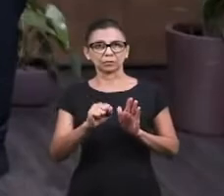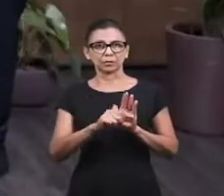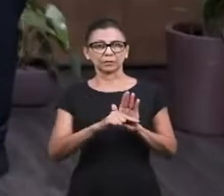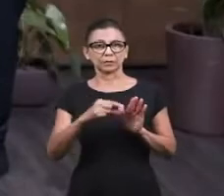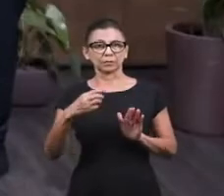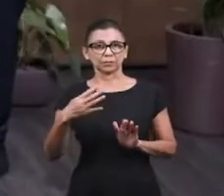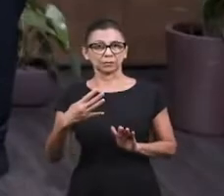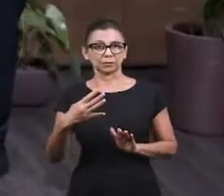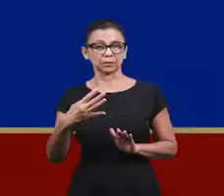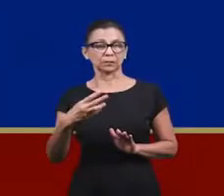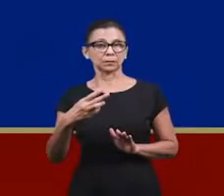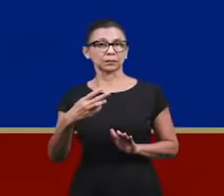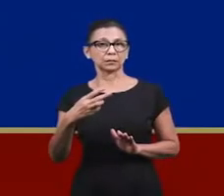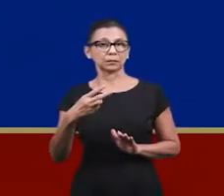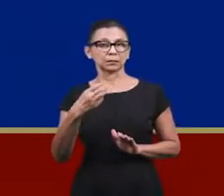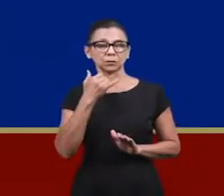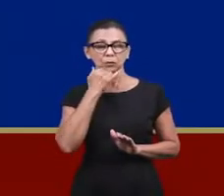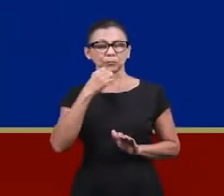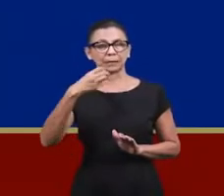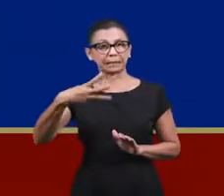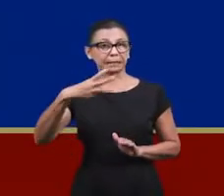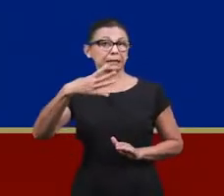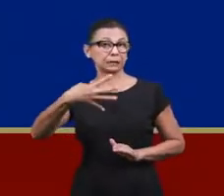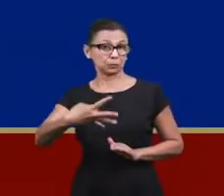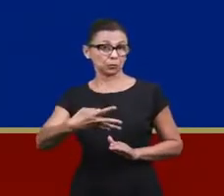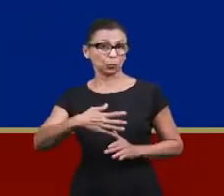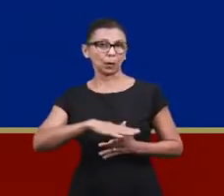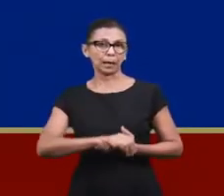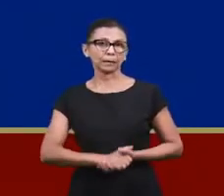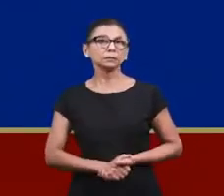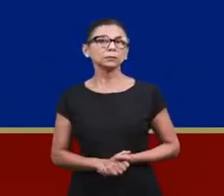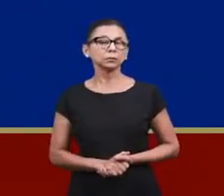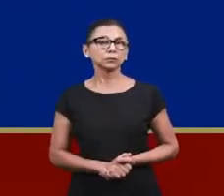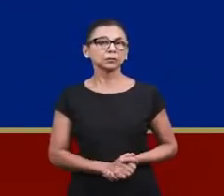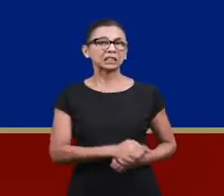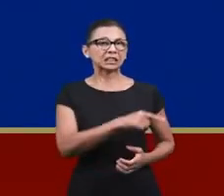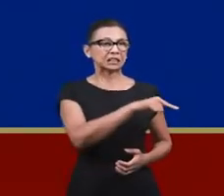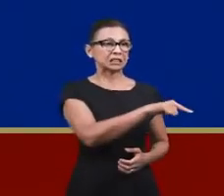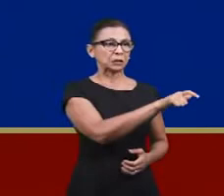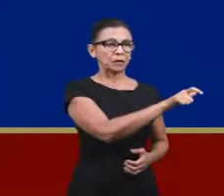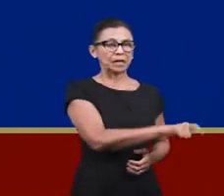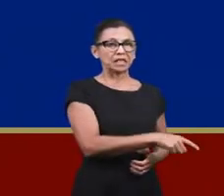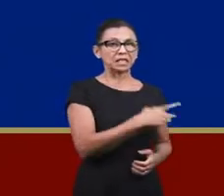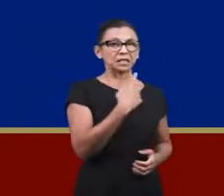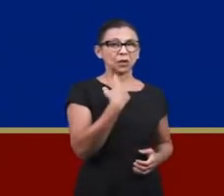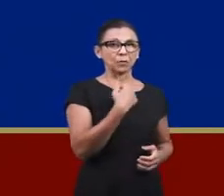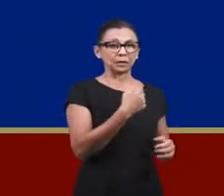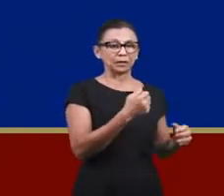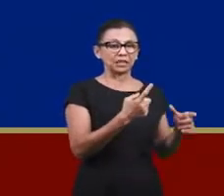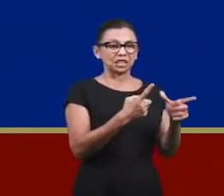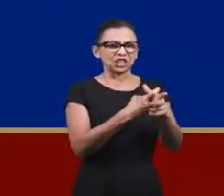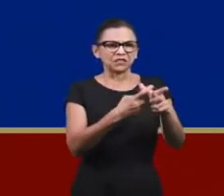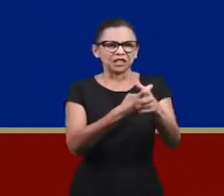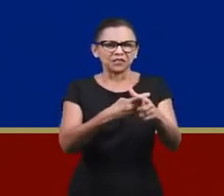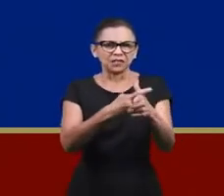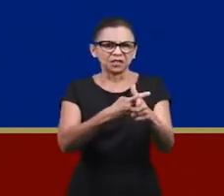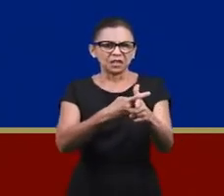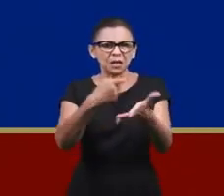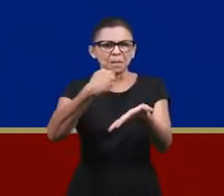clear. And his master was very angry and delivered him to the